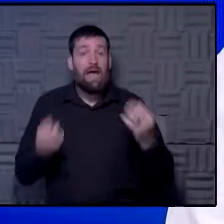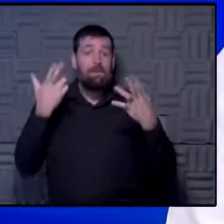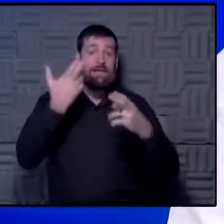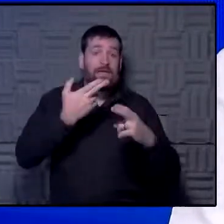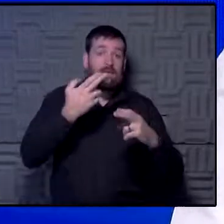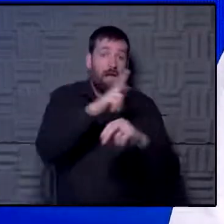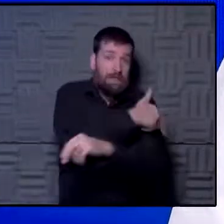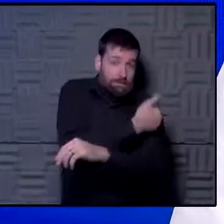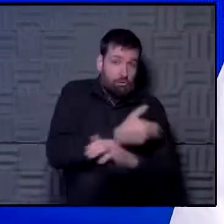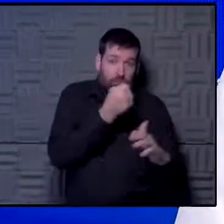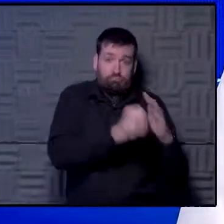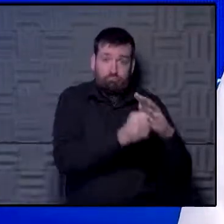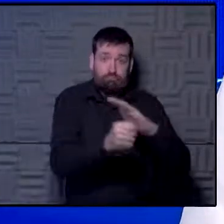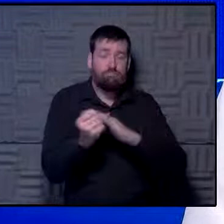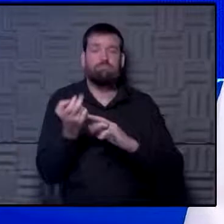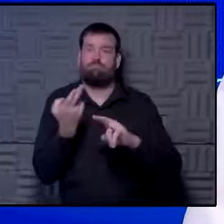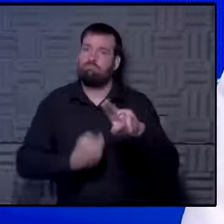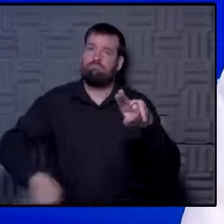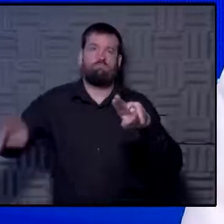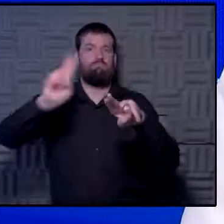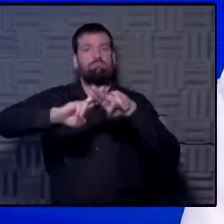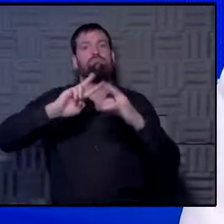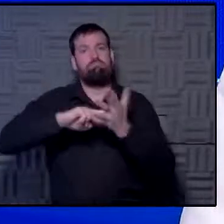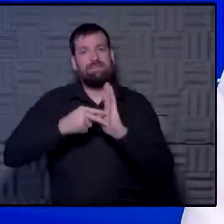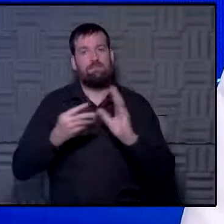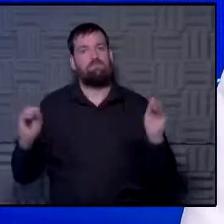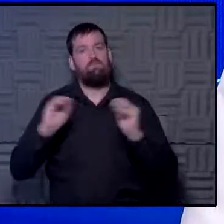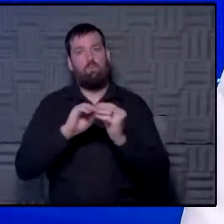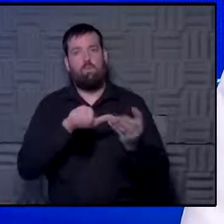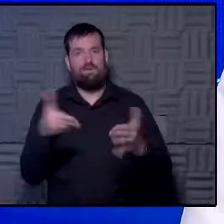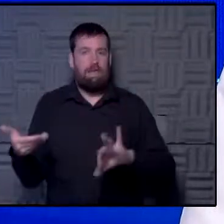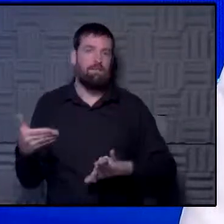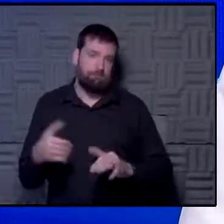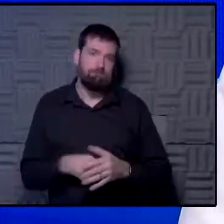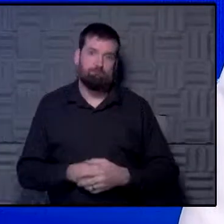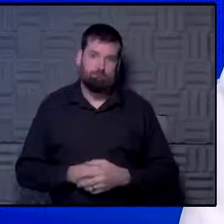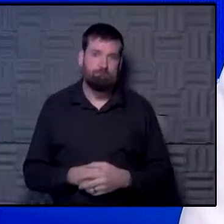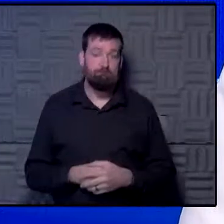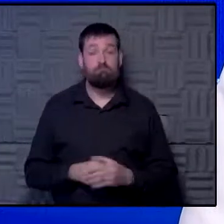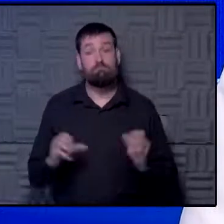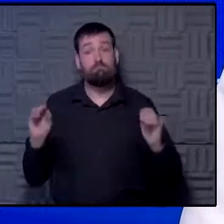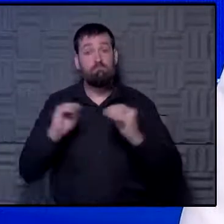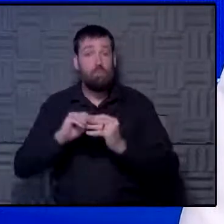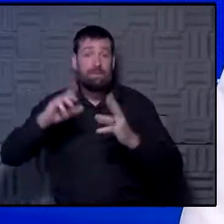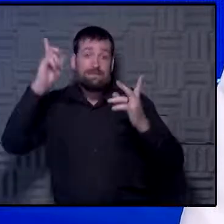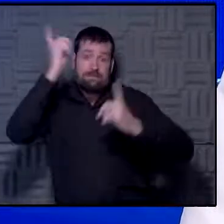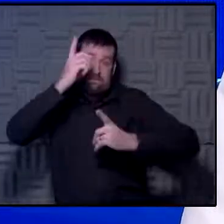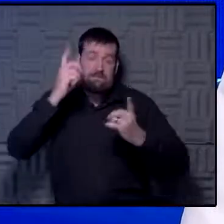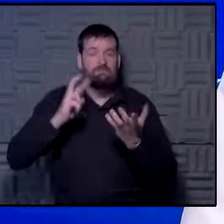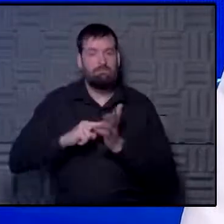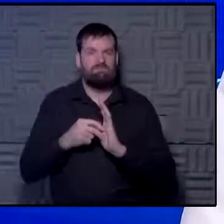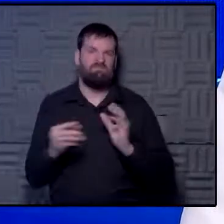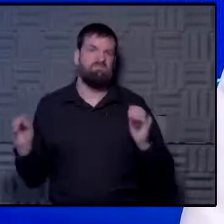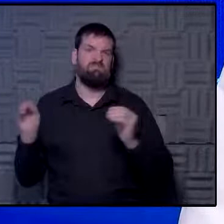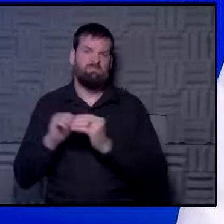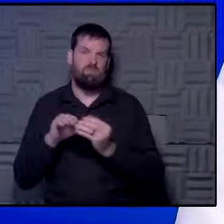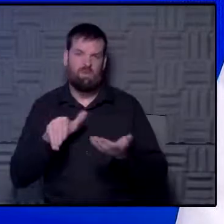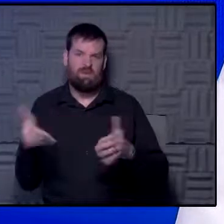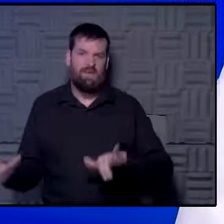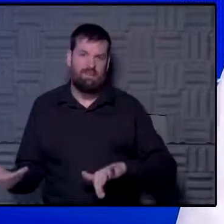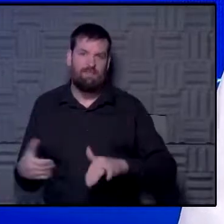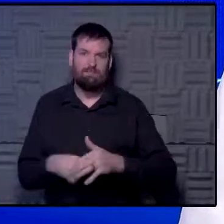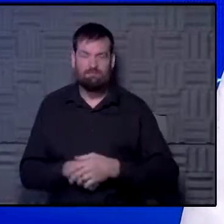way up, and so as a result, we're going to see more deaths because of that. And it's just, if there's more disease, then there's going to be more death, and we